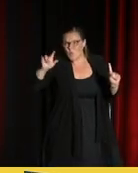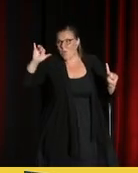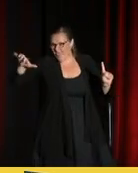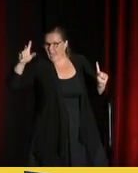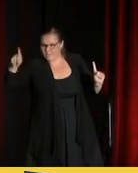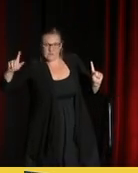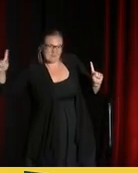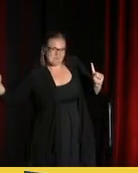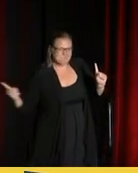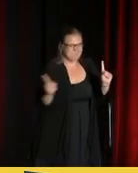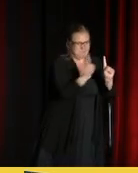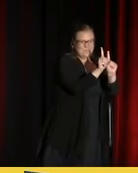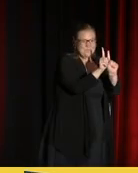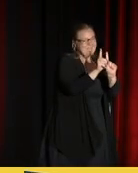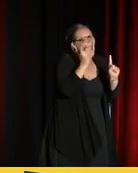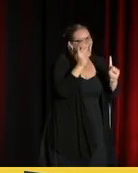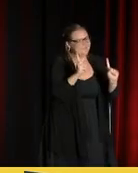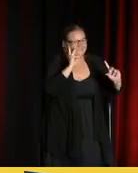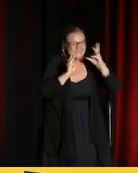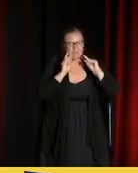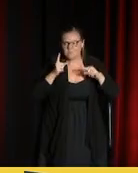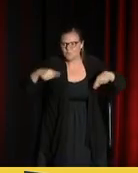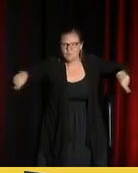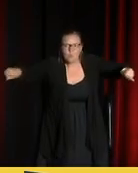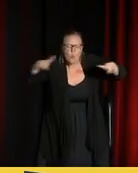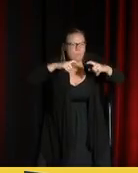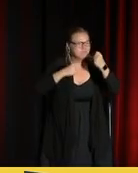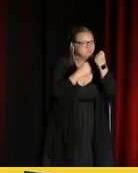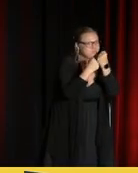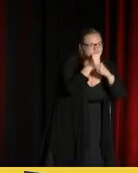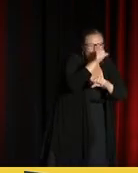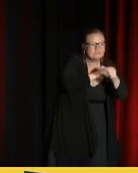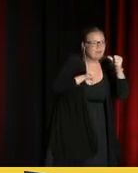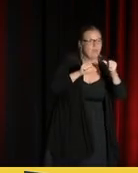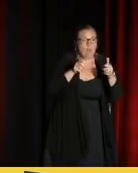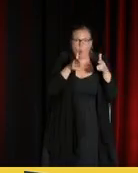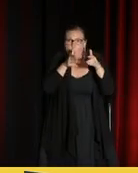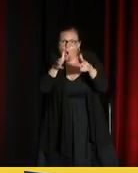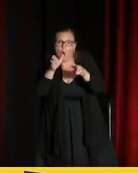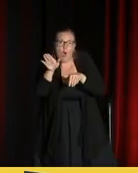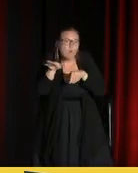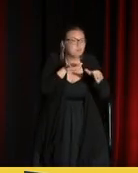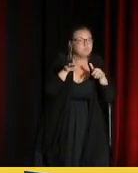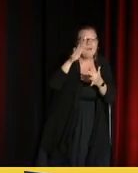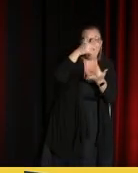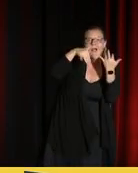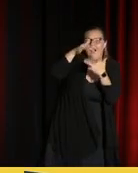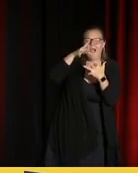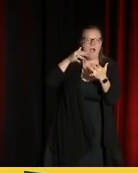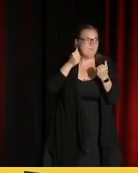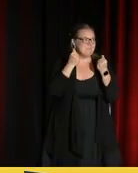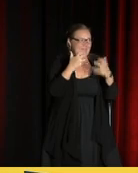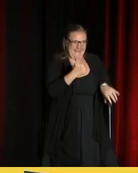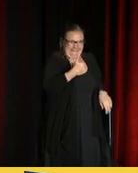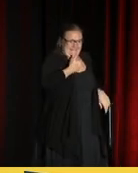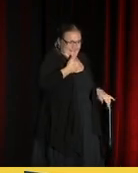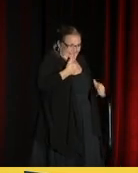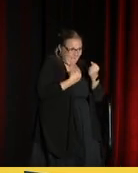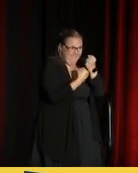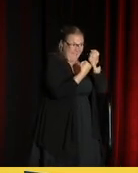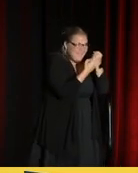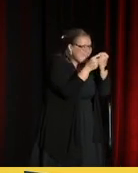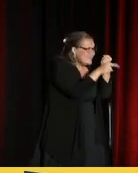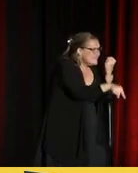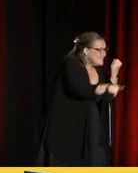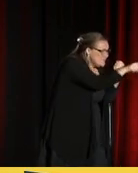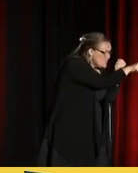I've seen it the last few days. I'm here just walking the hallways, this whole group of self-advocates right here, right? That's